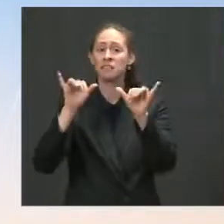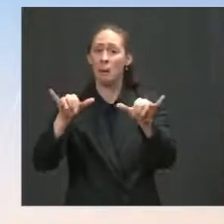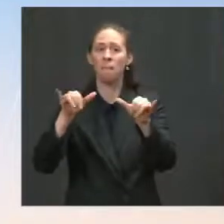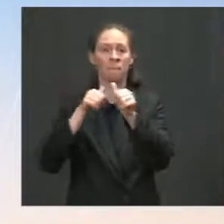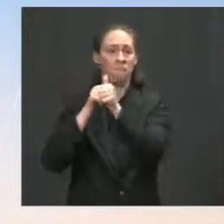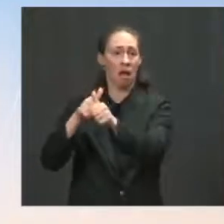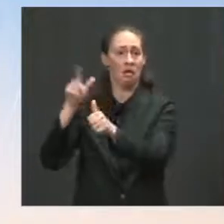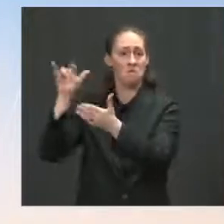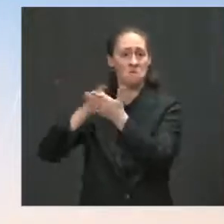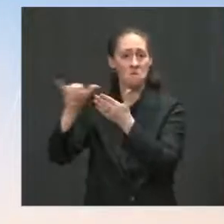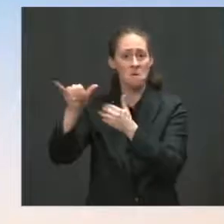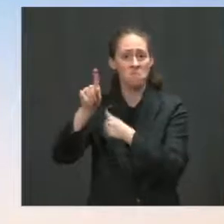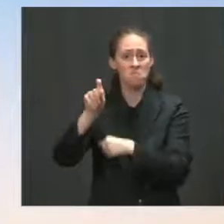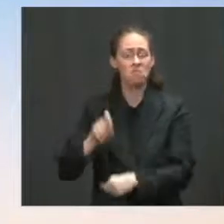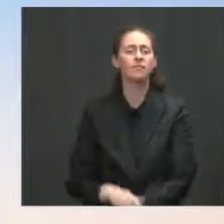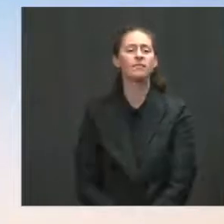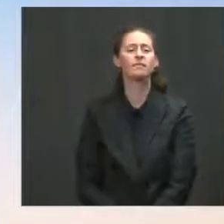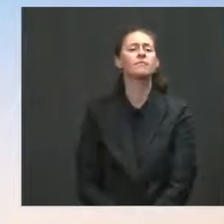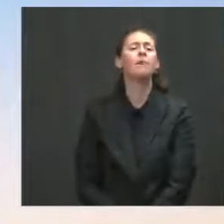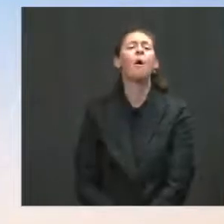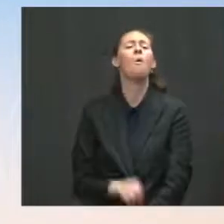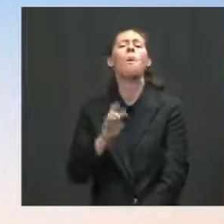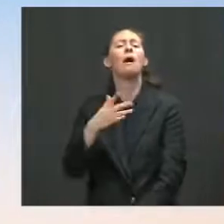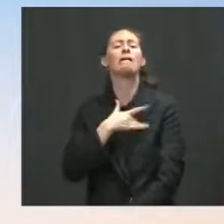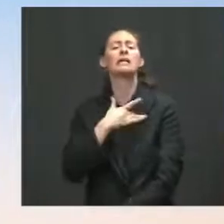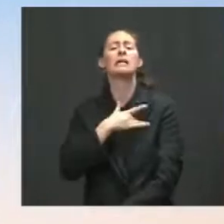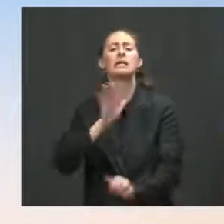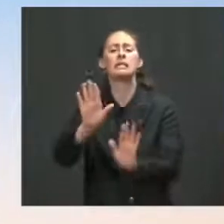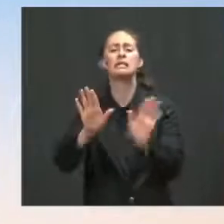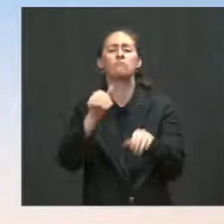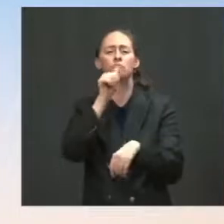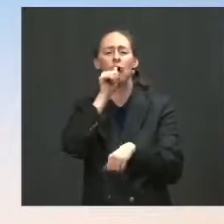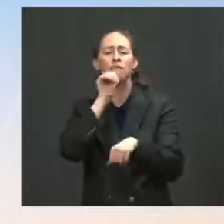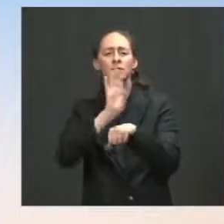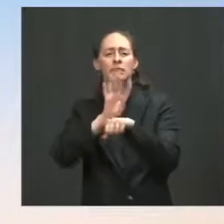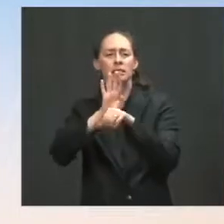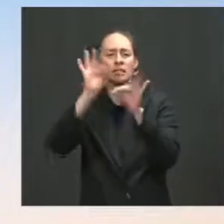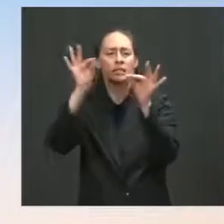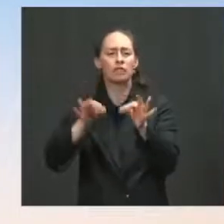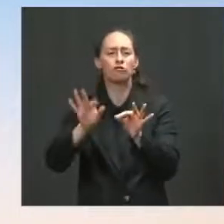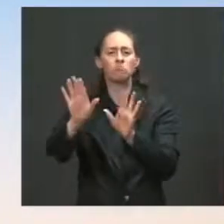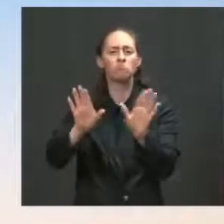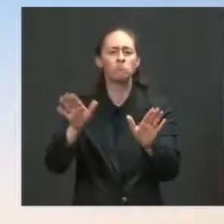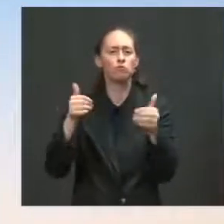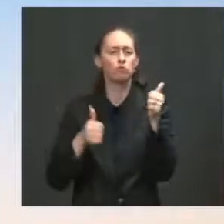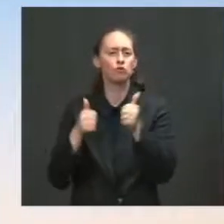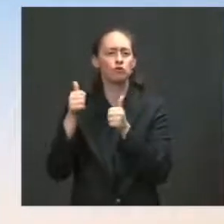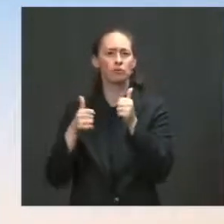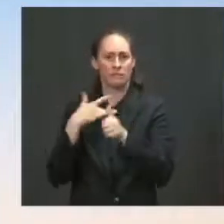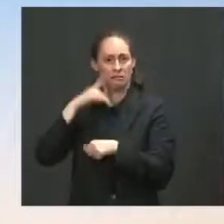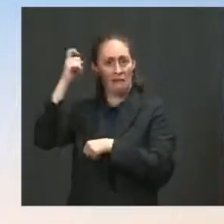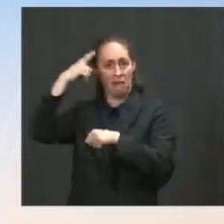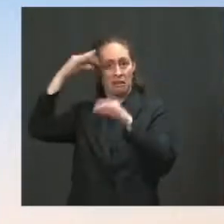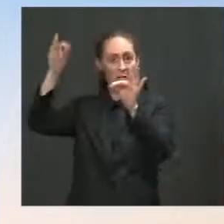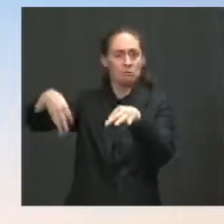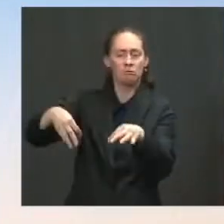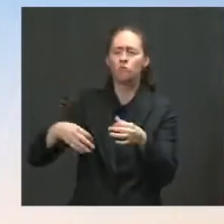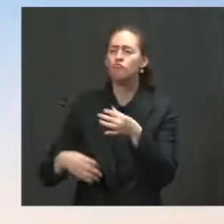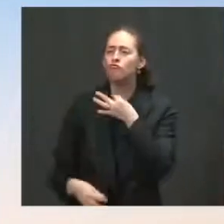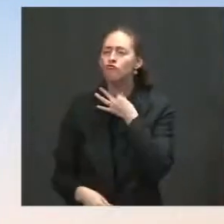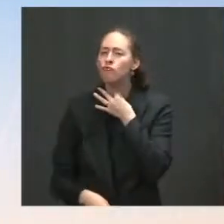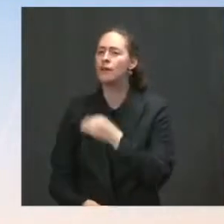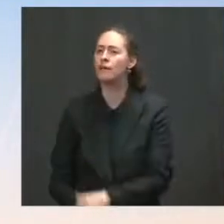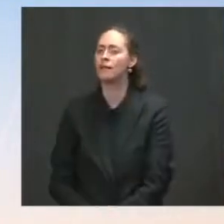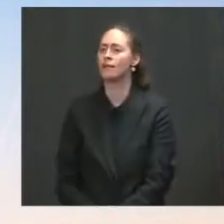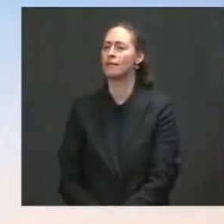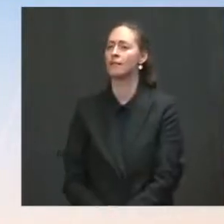sort of a private sector matter where businesses should be the ones, taking the lead on this type of thing? Well, both. I mean, there are